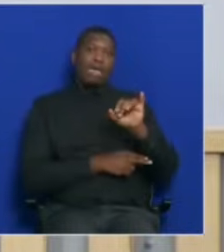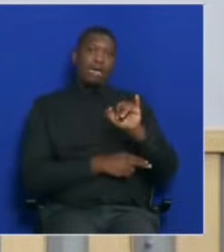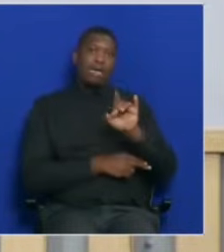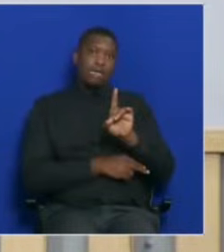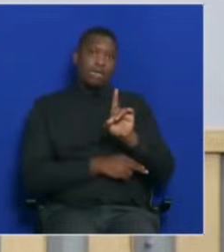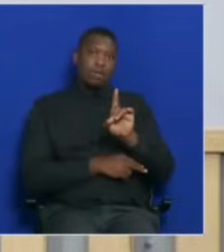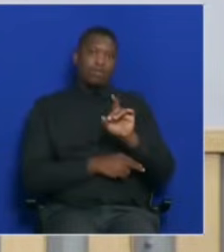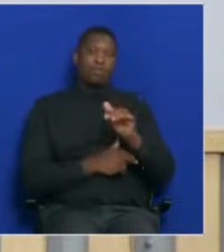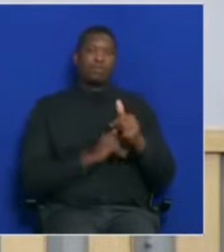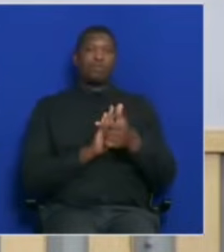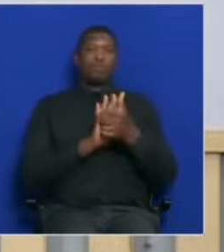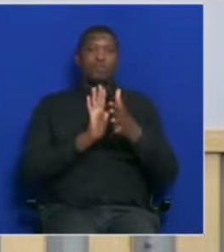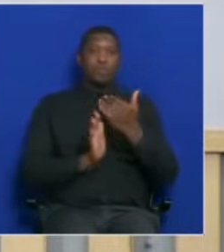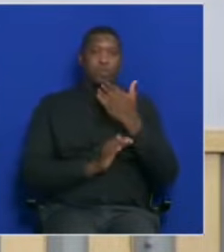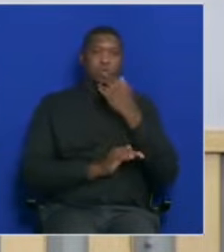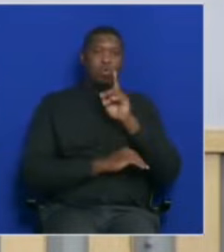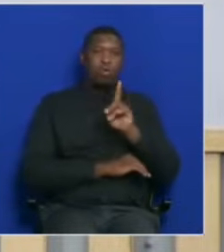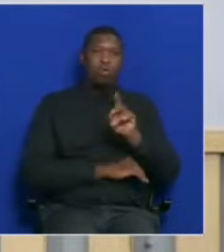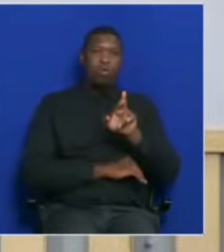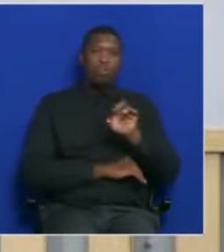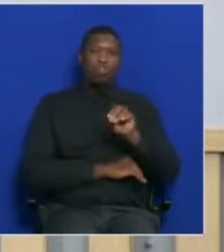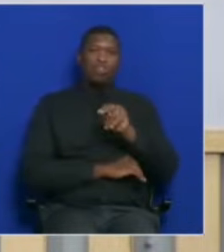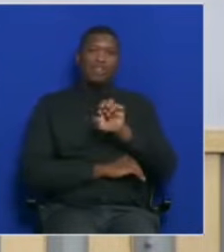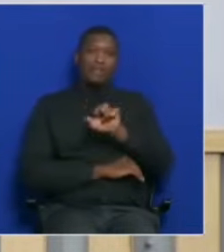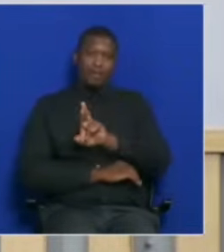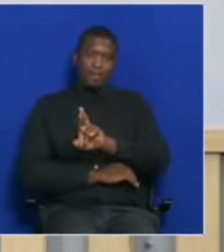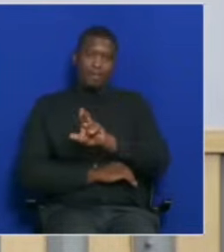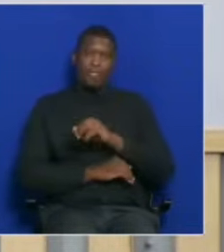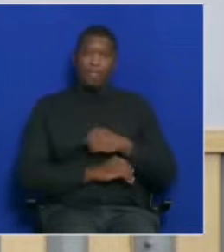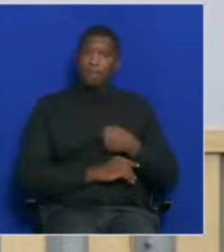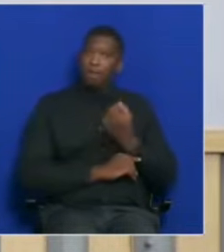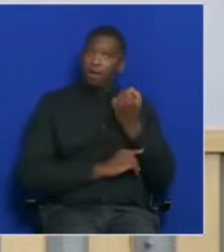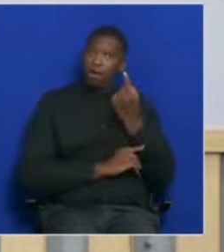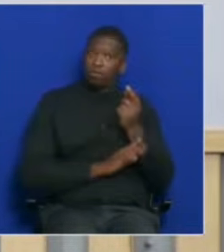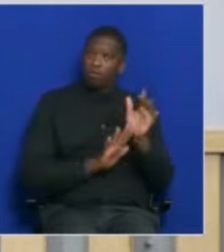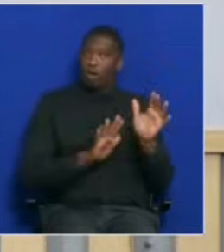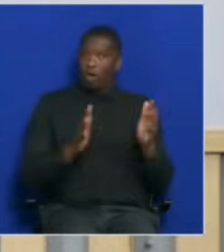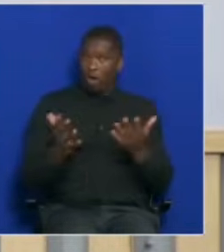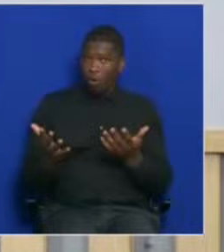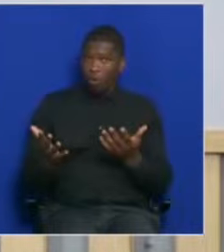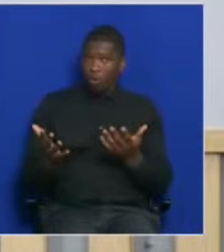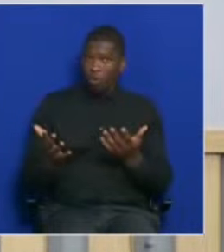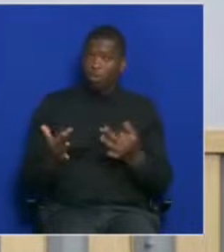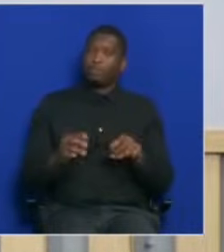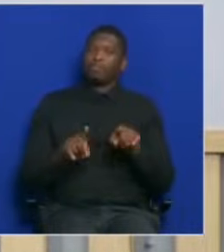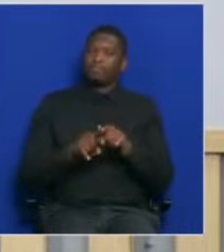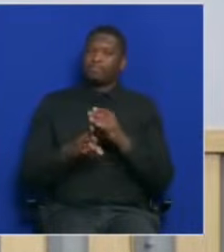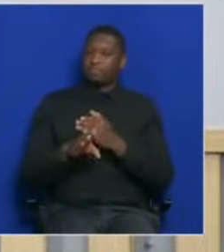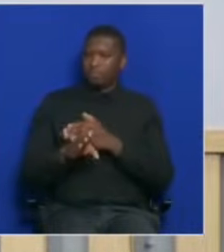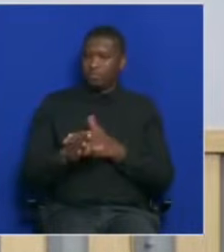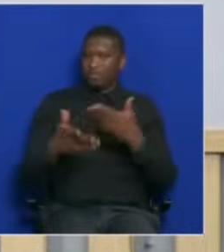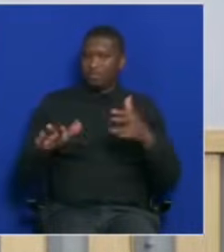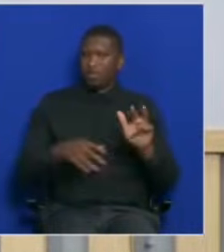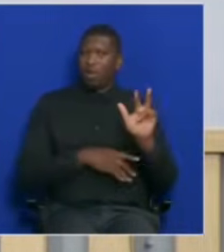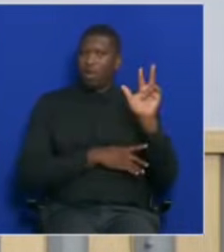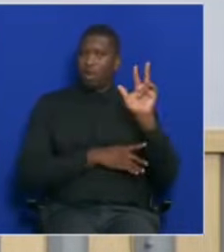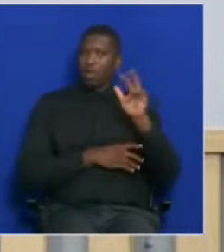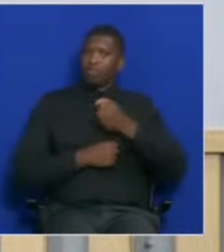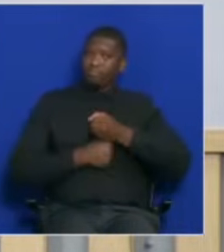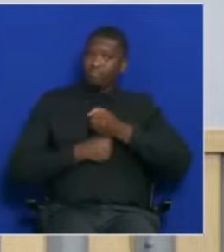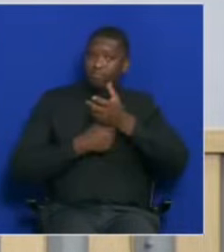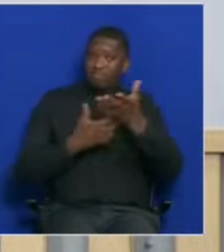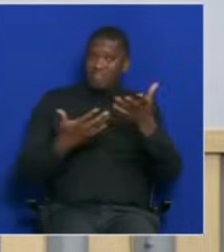Cronje. My understanding is that, as I had testified earlier, that